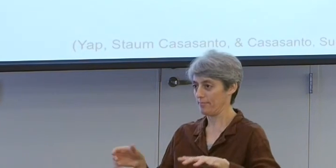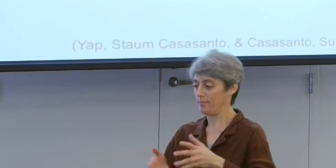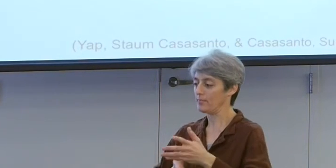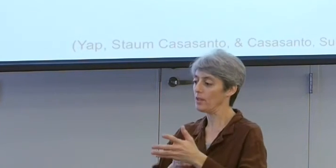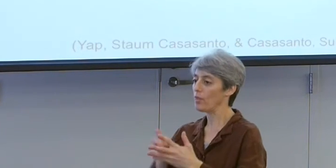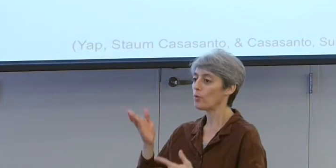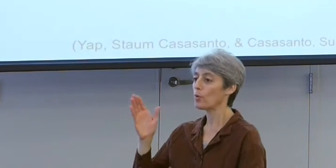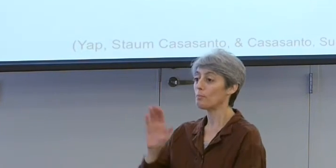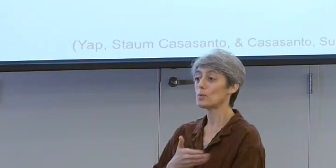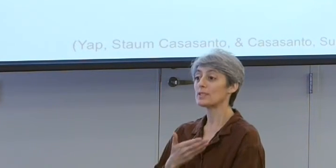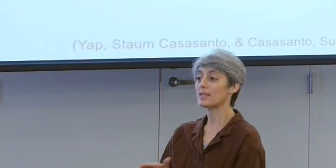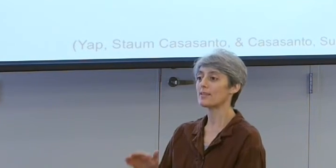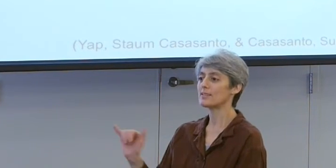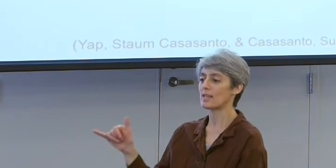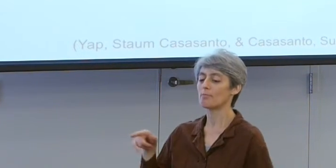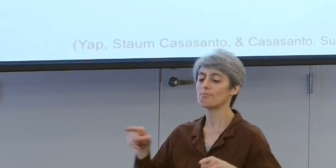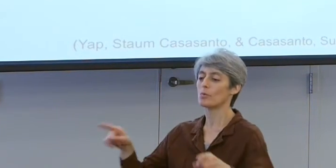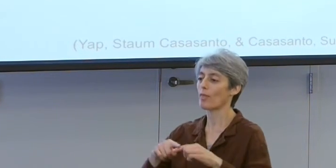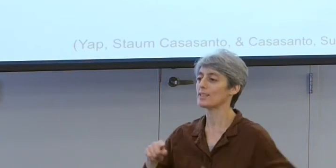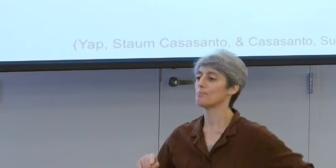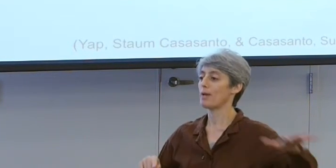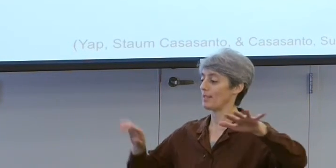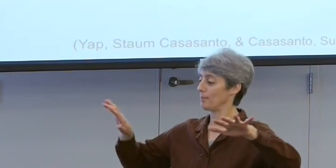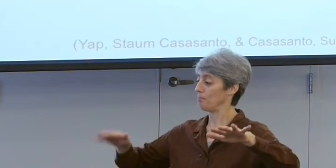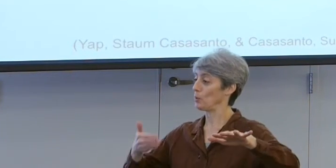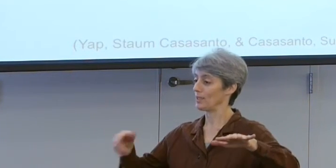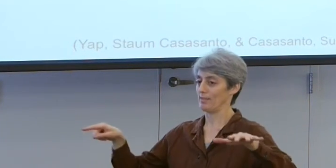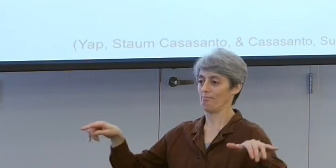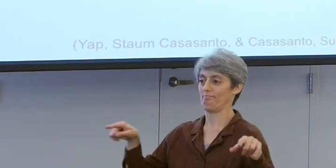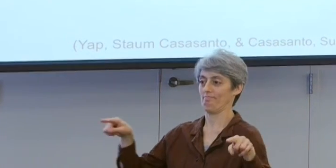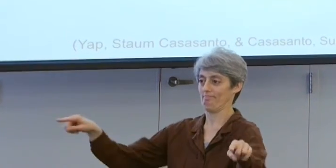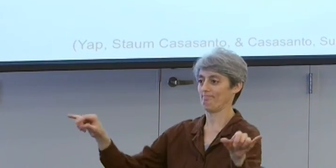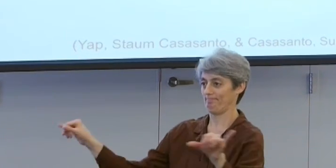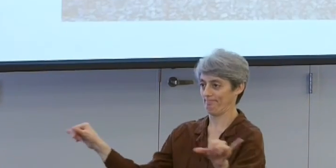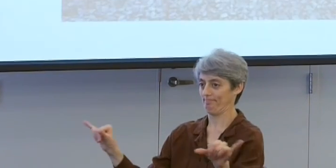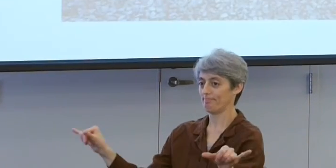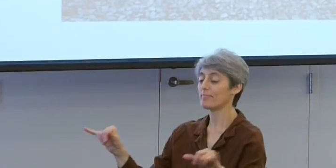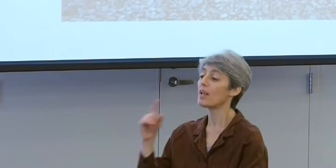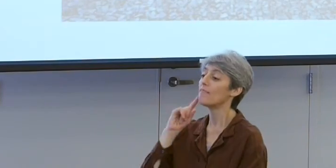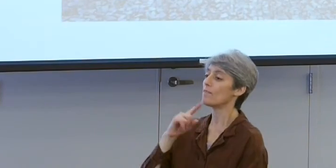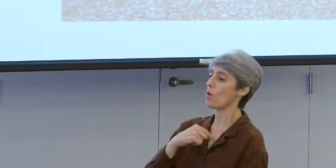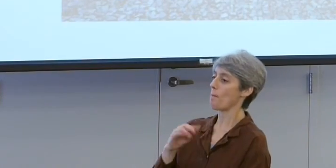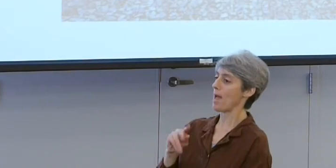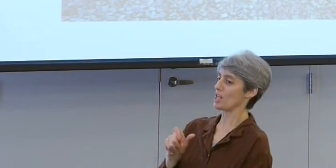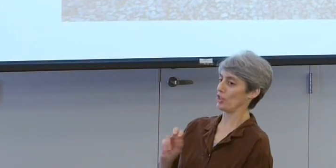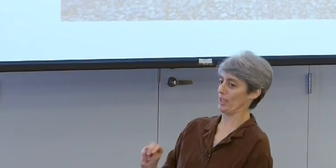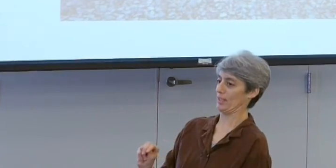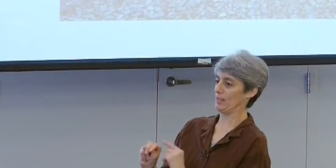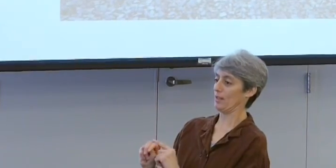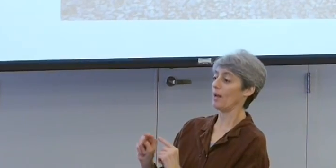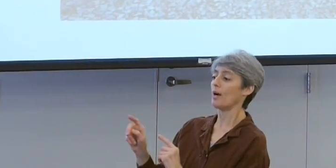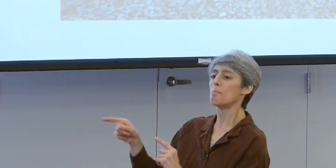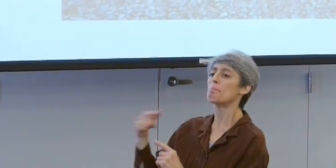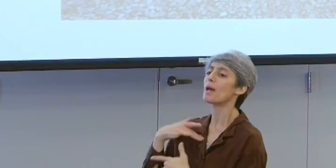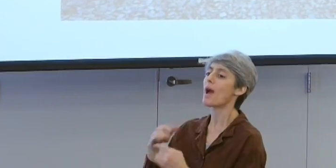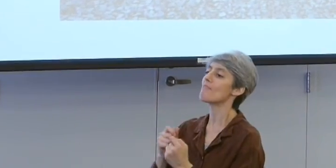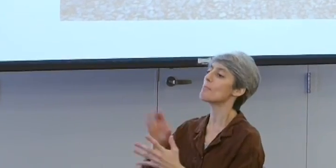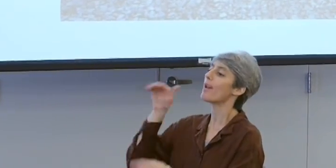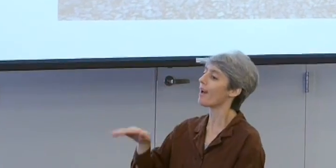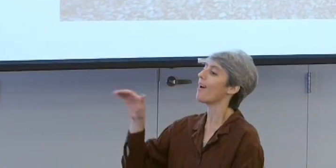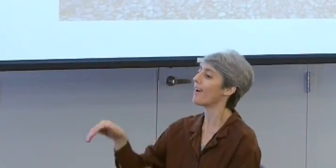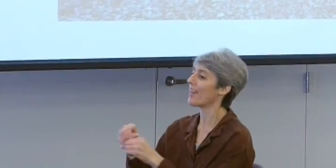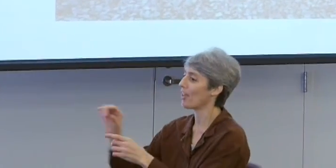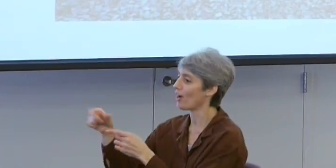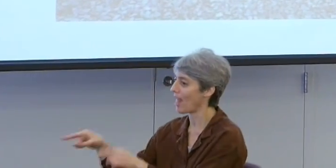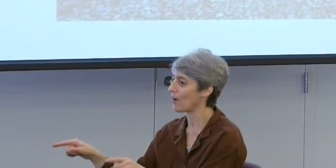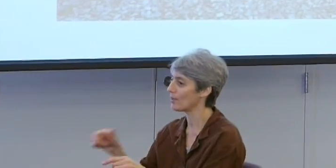dimension of musical pitch. At least that's true for a tone language like Mandarin. Is that the end of the road? Is